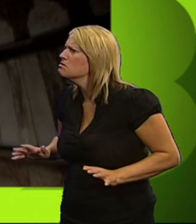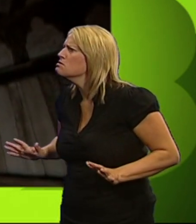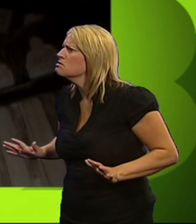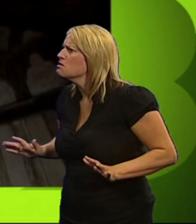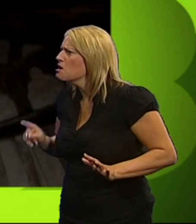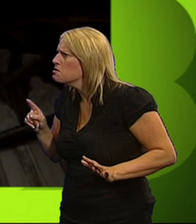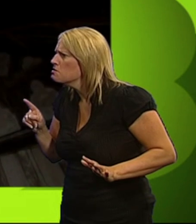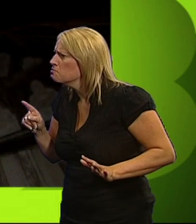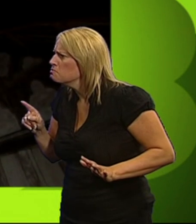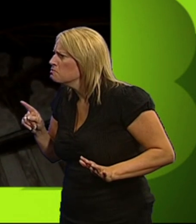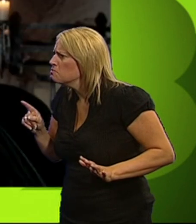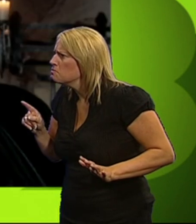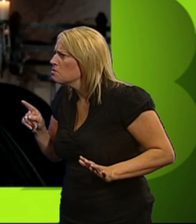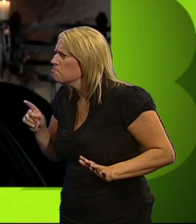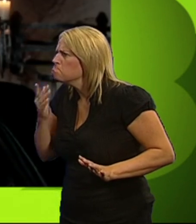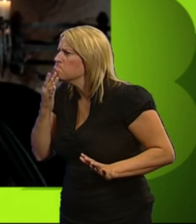What?